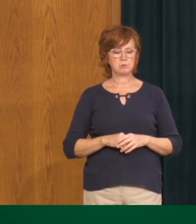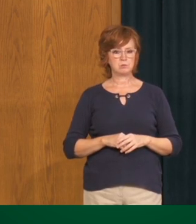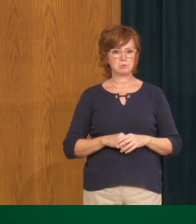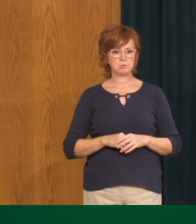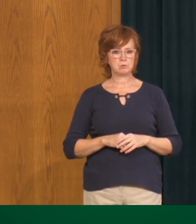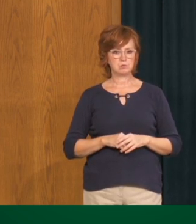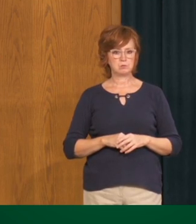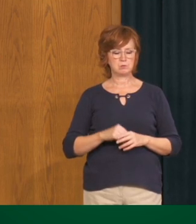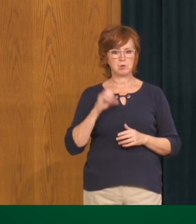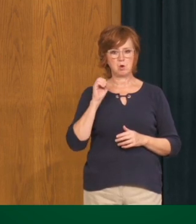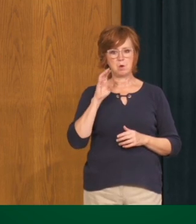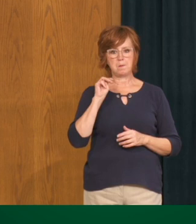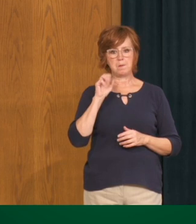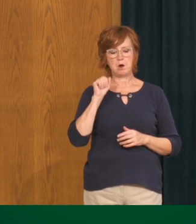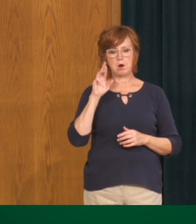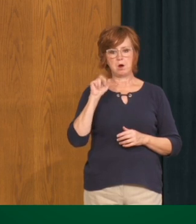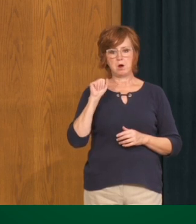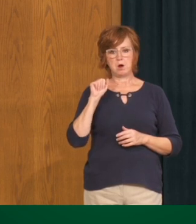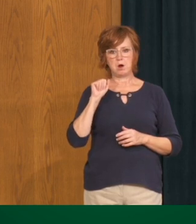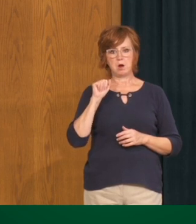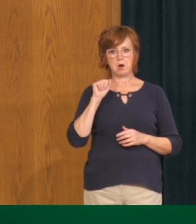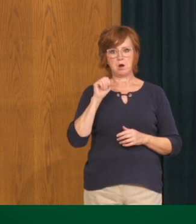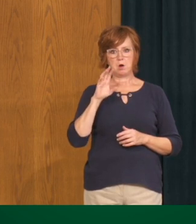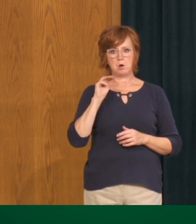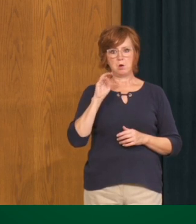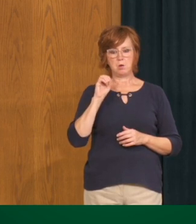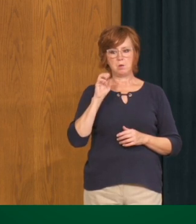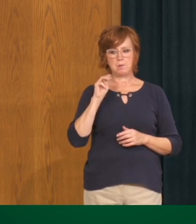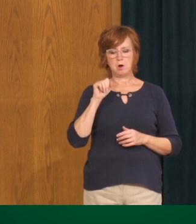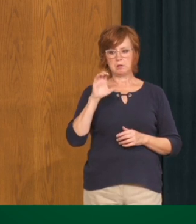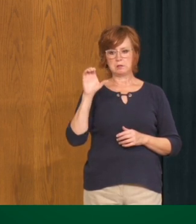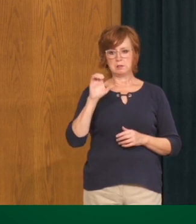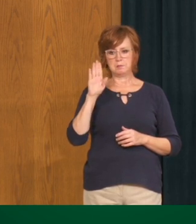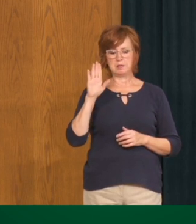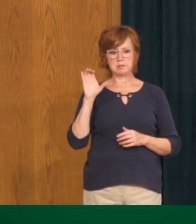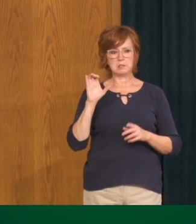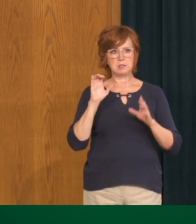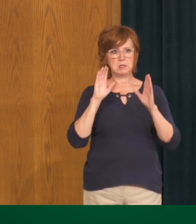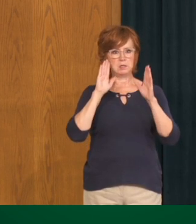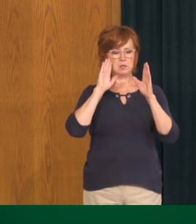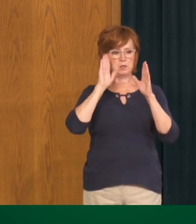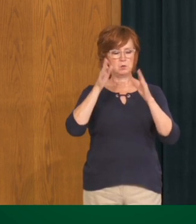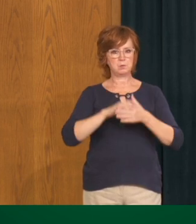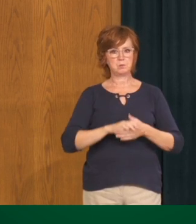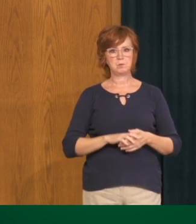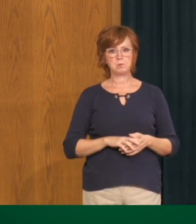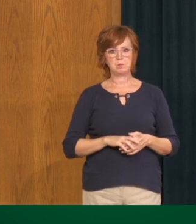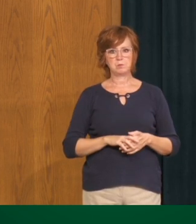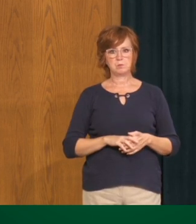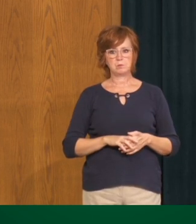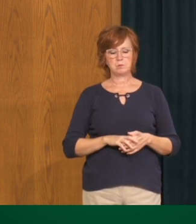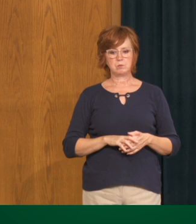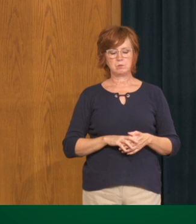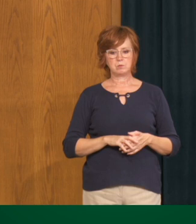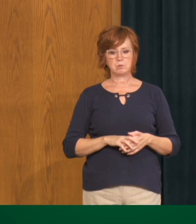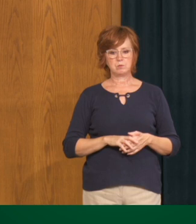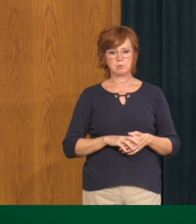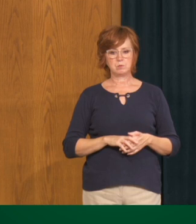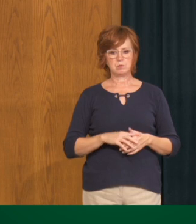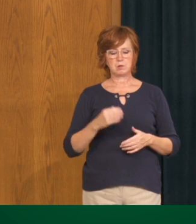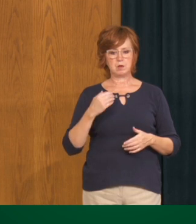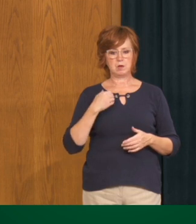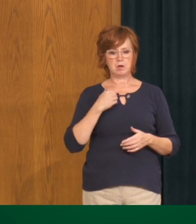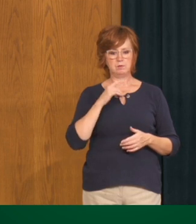We have Omara Isa with CBC. Hi there. This is Omara Isa. So I did have a